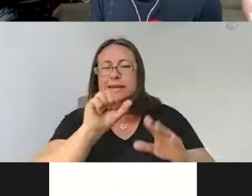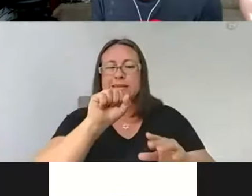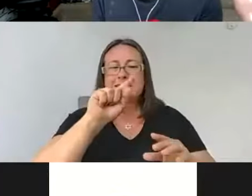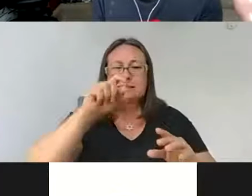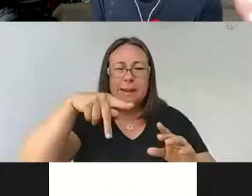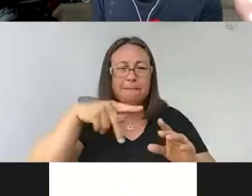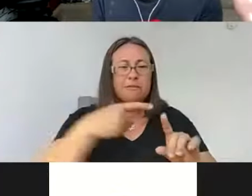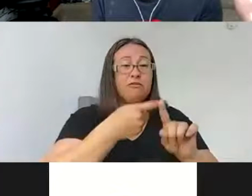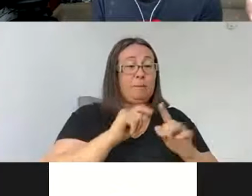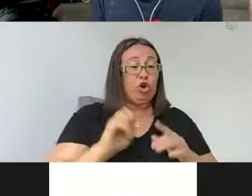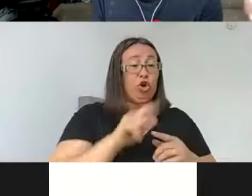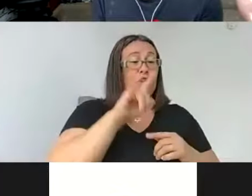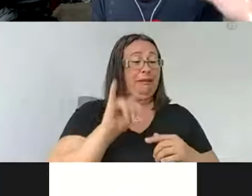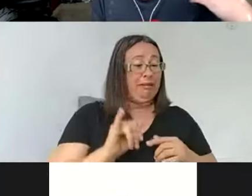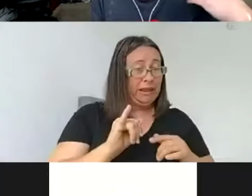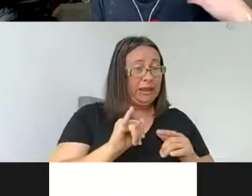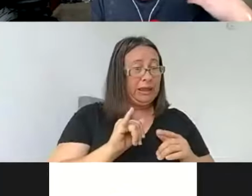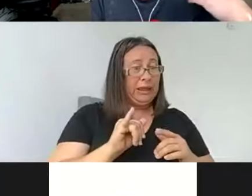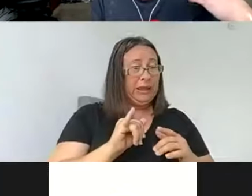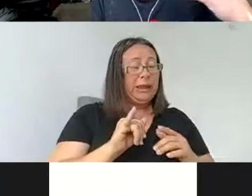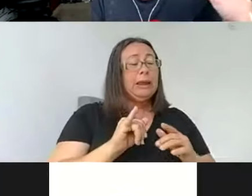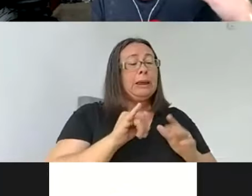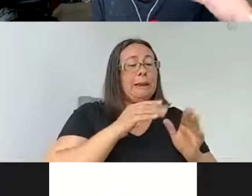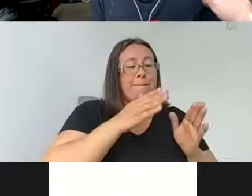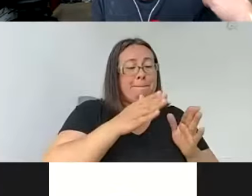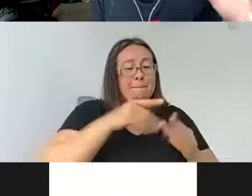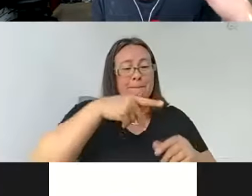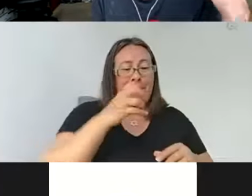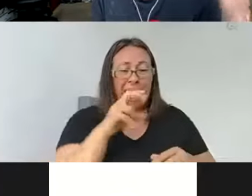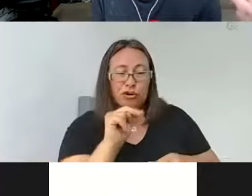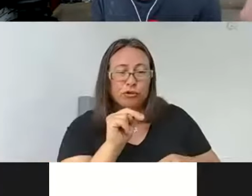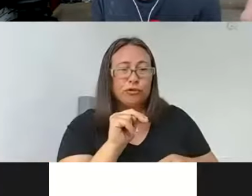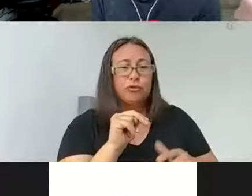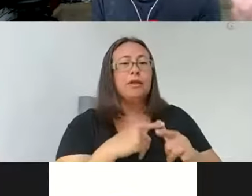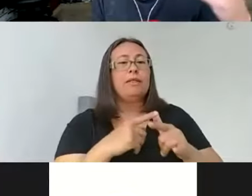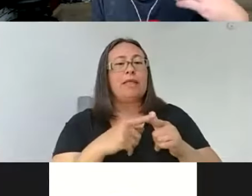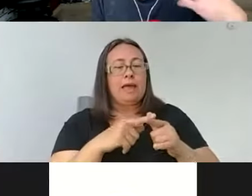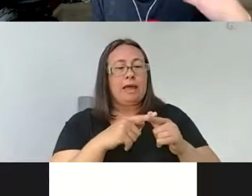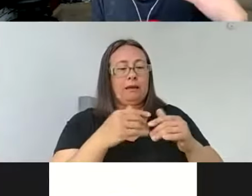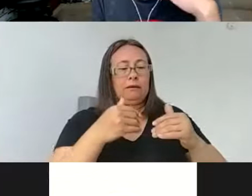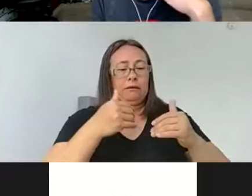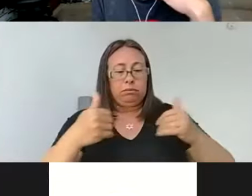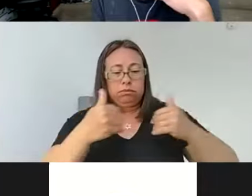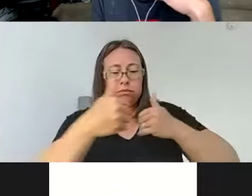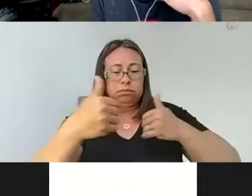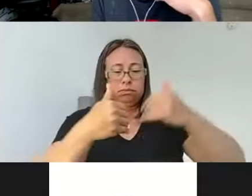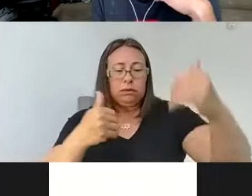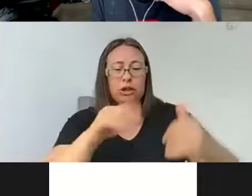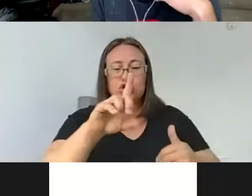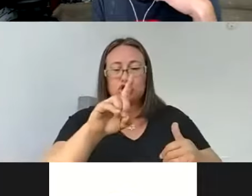from the early kind of patterning of the central nervous system and how you set up different domains that become different parts of the central nervous